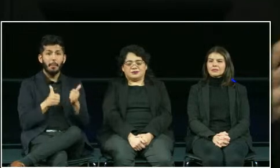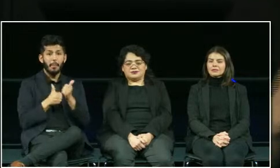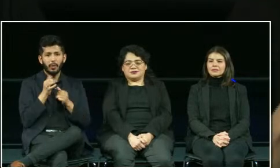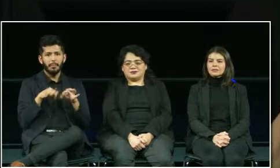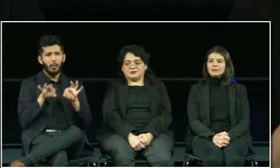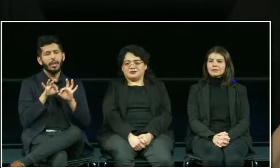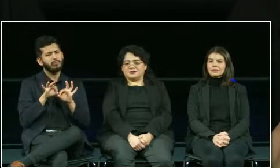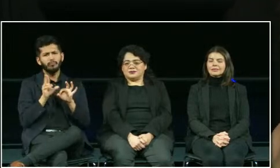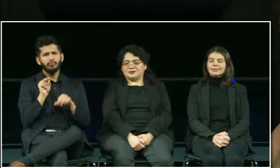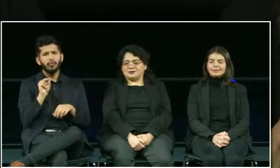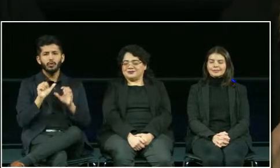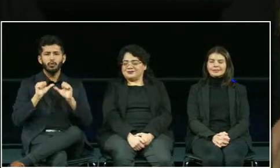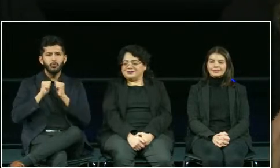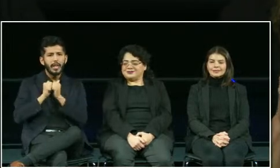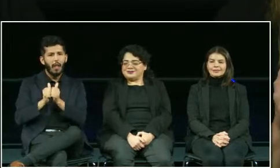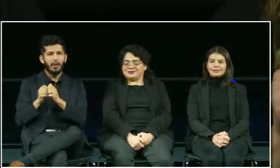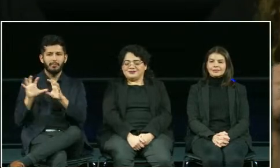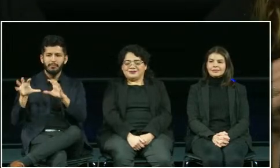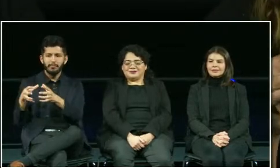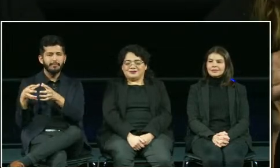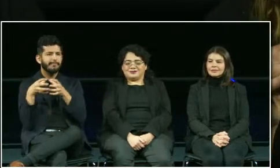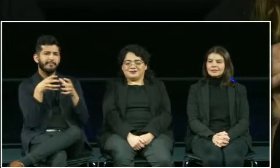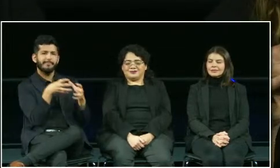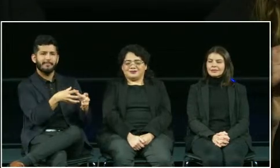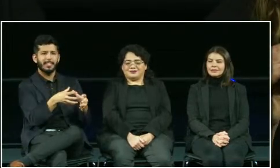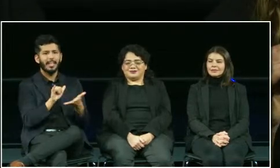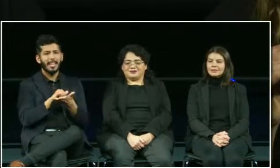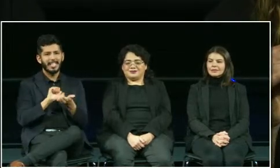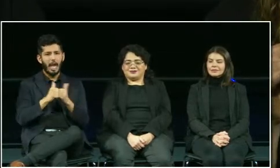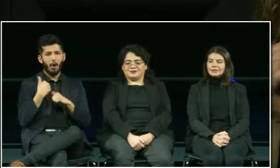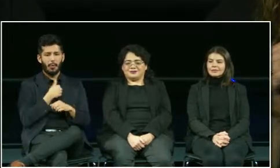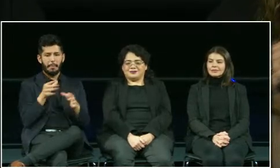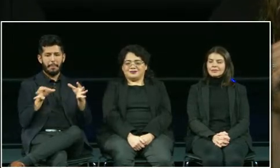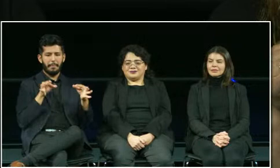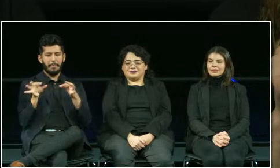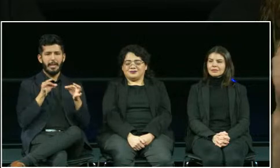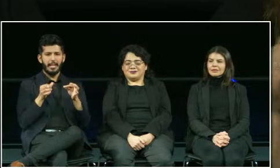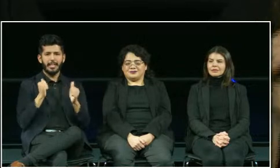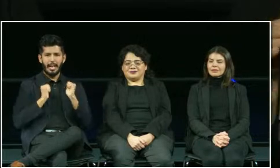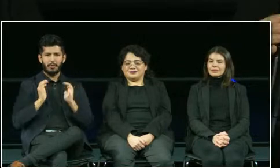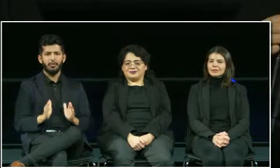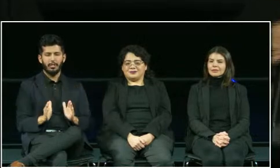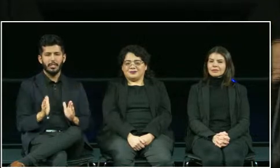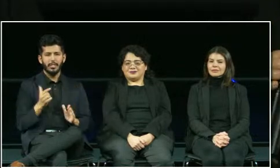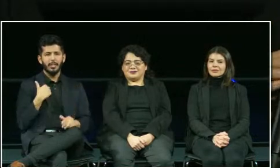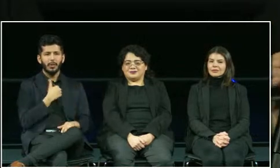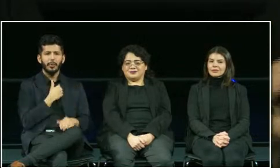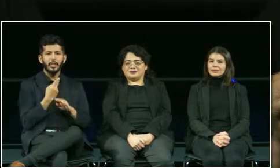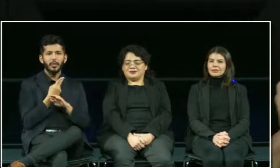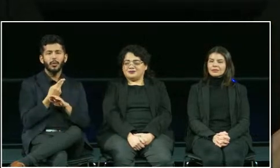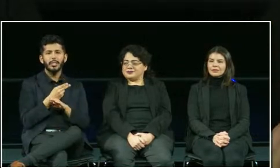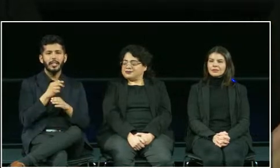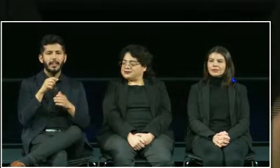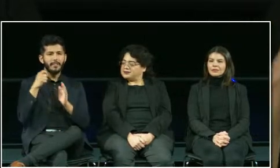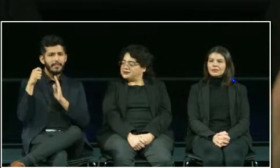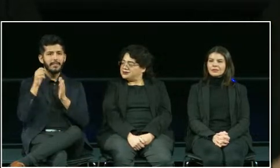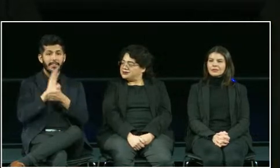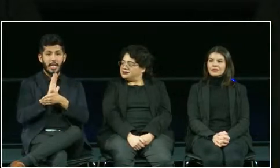all together. So this is how we cast the girl. We cast with video on WhatsApp